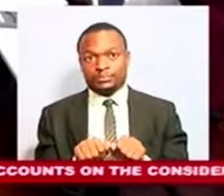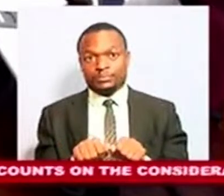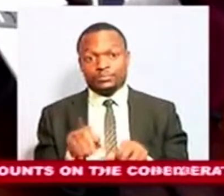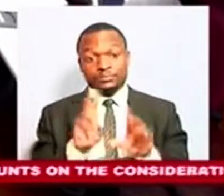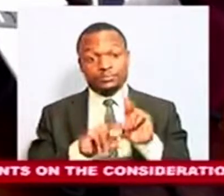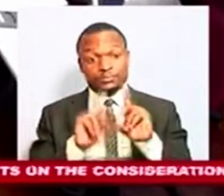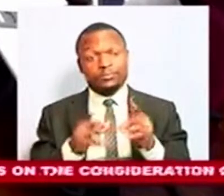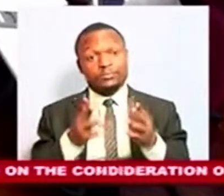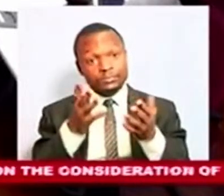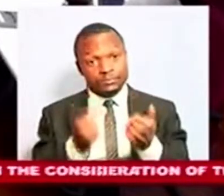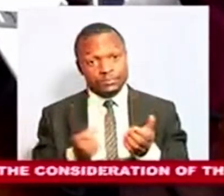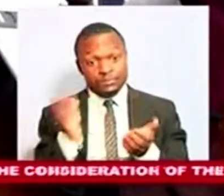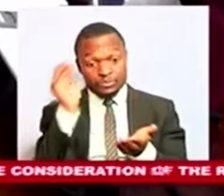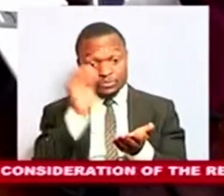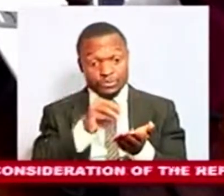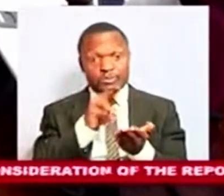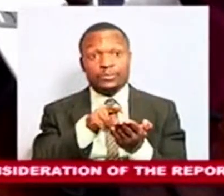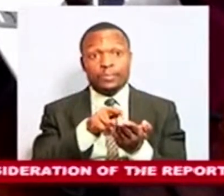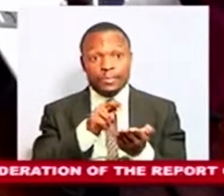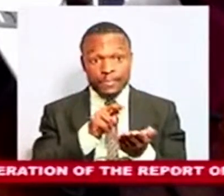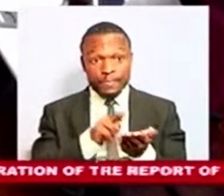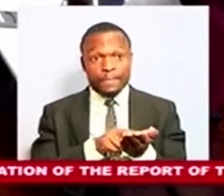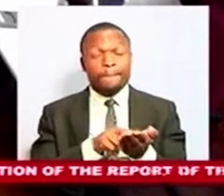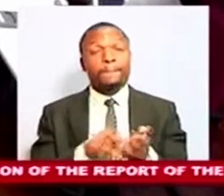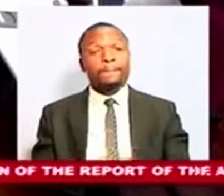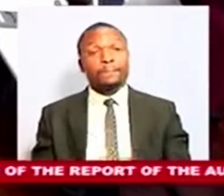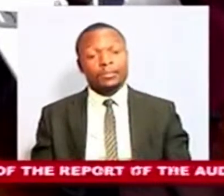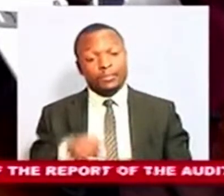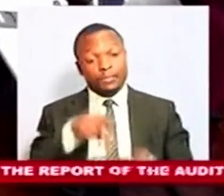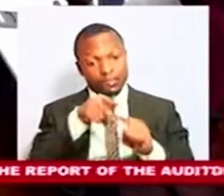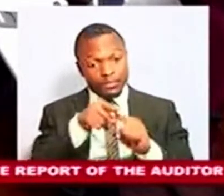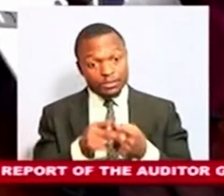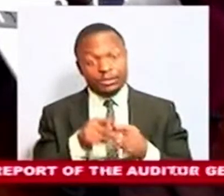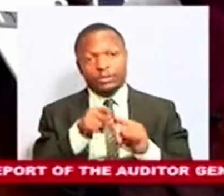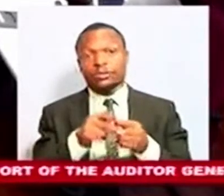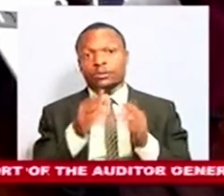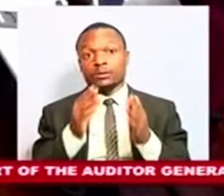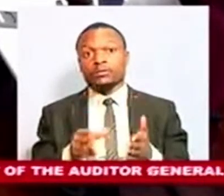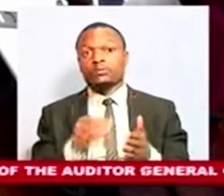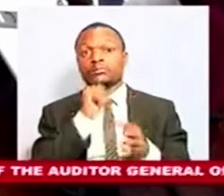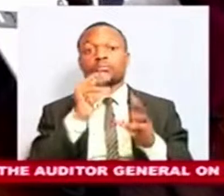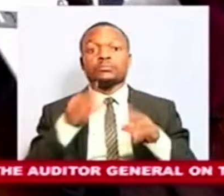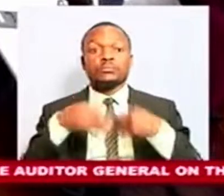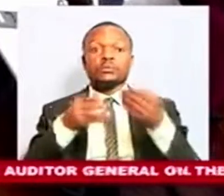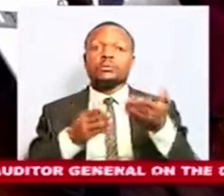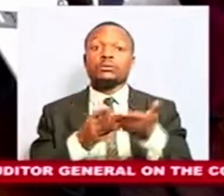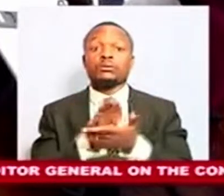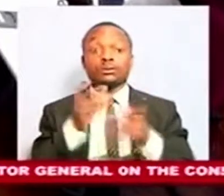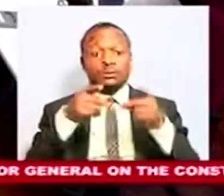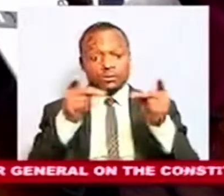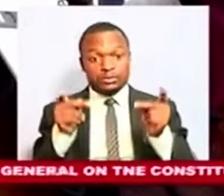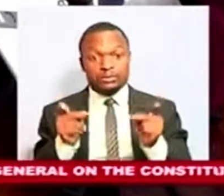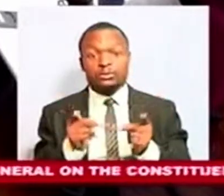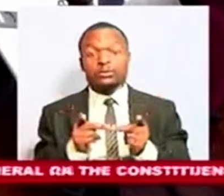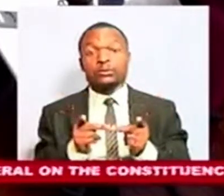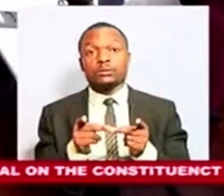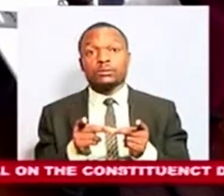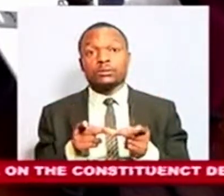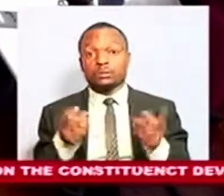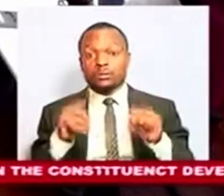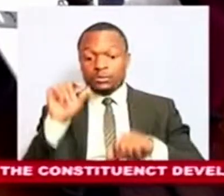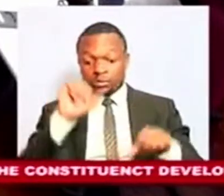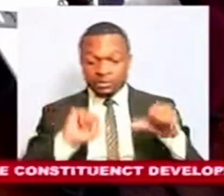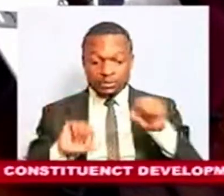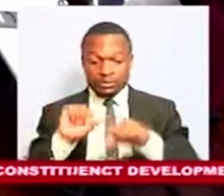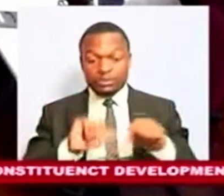Chair, I just wanted to put it on a record that the engineer is not giving the correct position regarding when the audit was